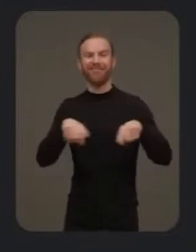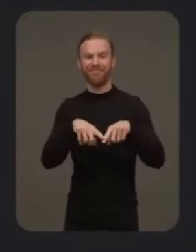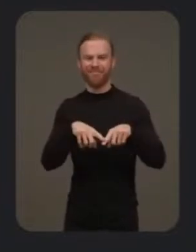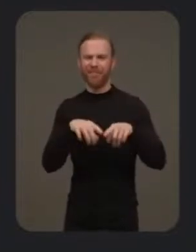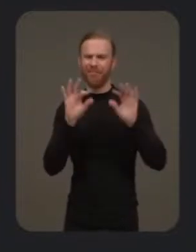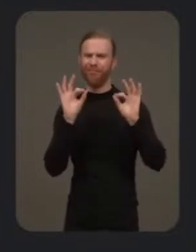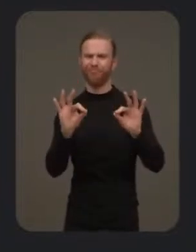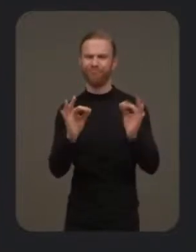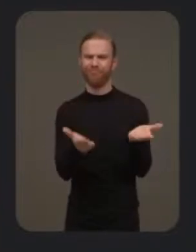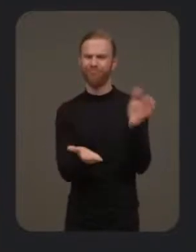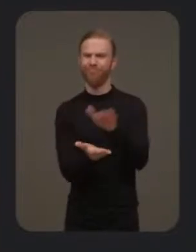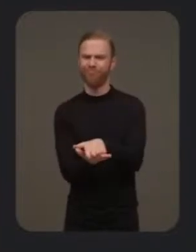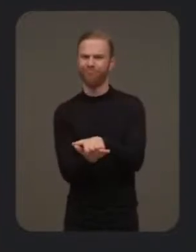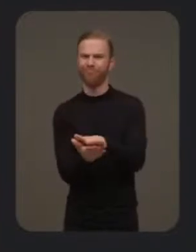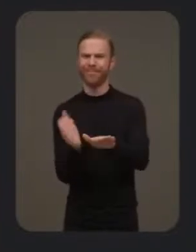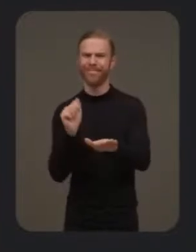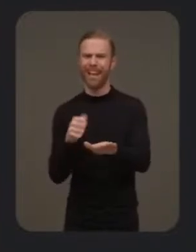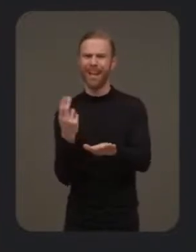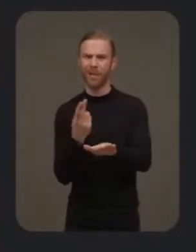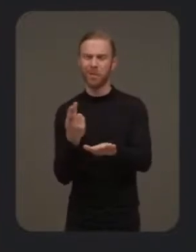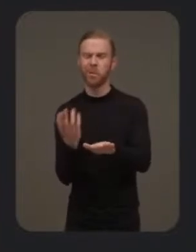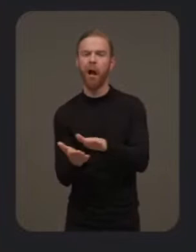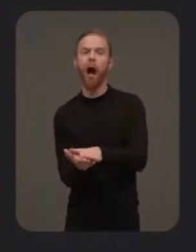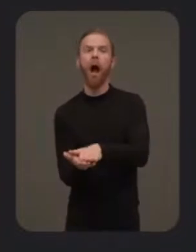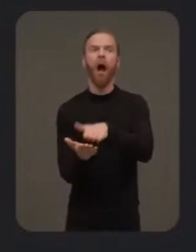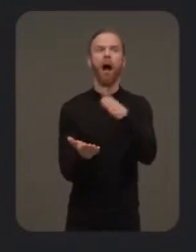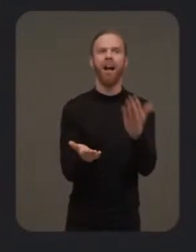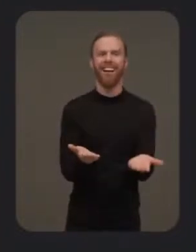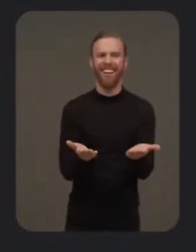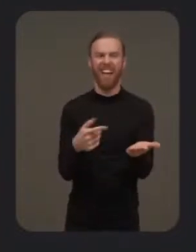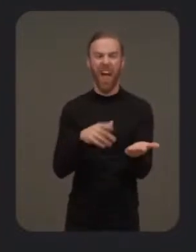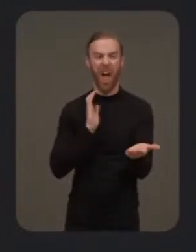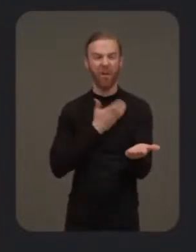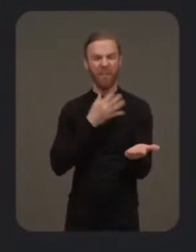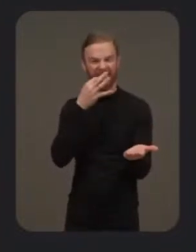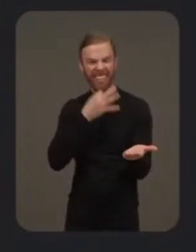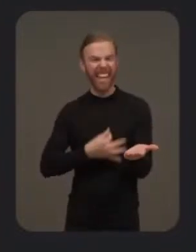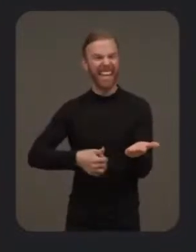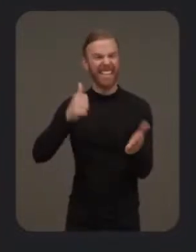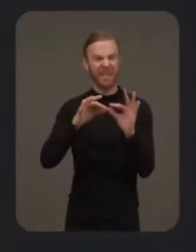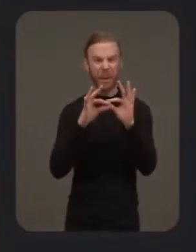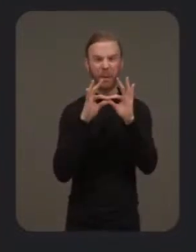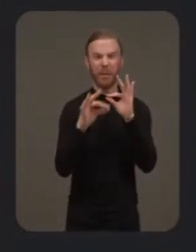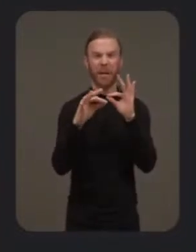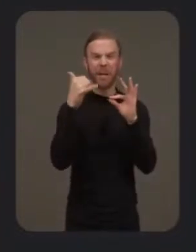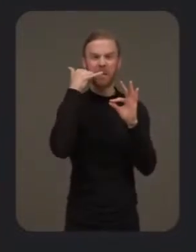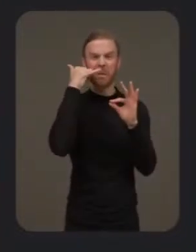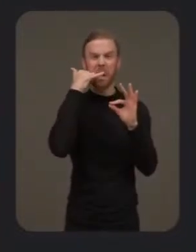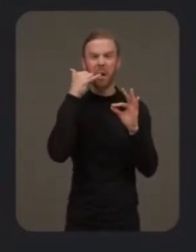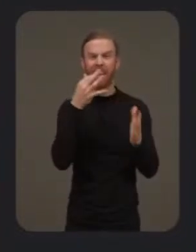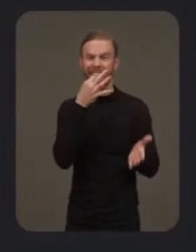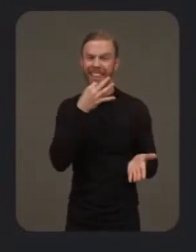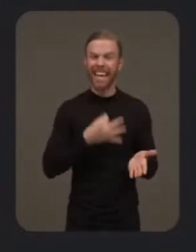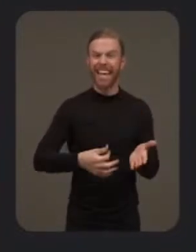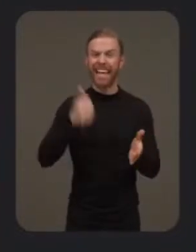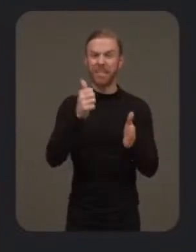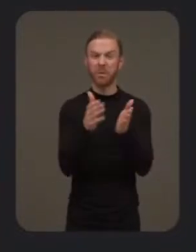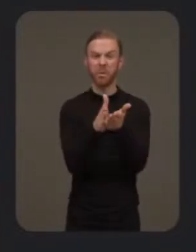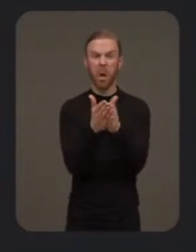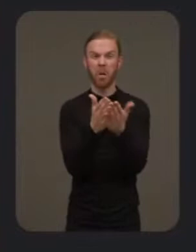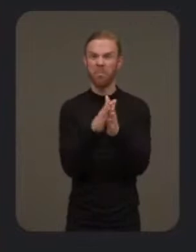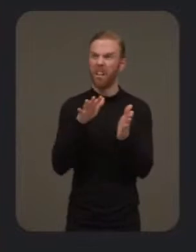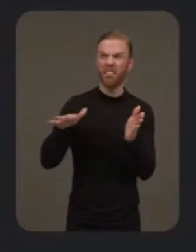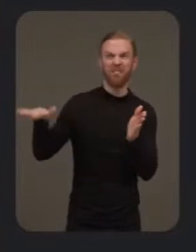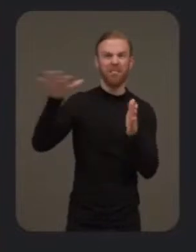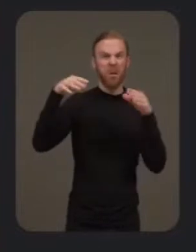folded, and when it's unfolded, it's our thinnest phone yet, and the thinnest foldable on the market.